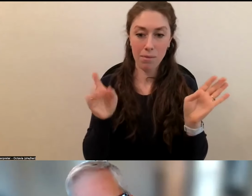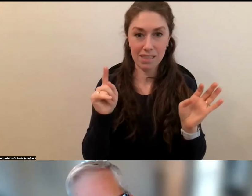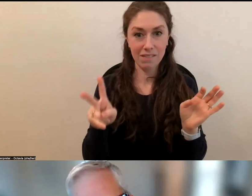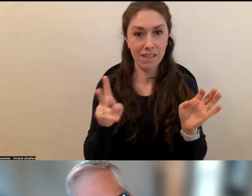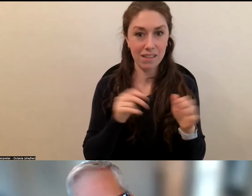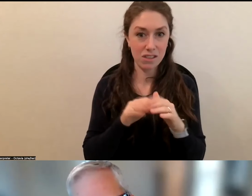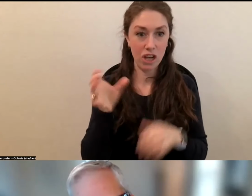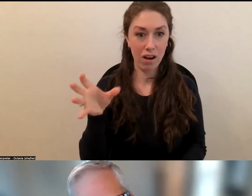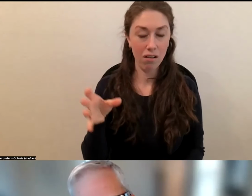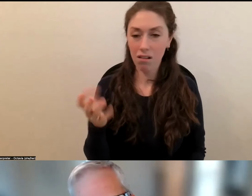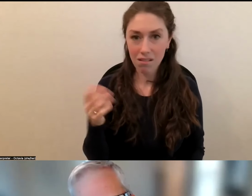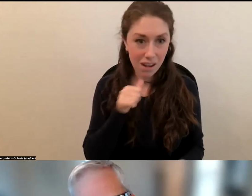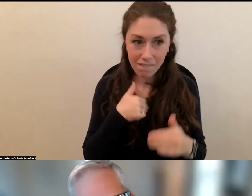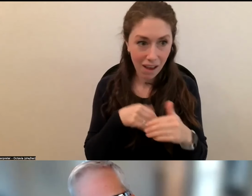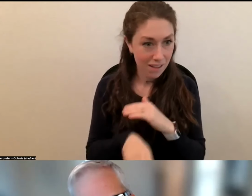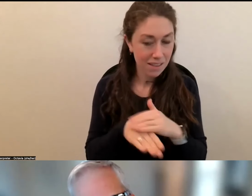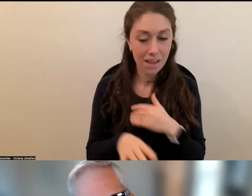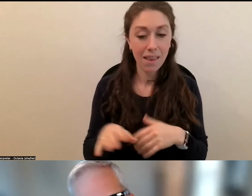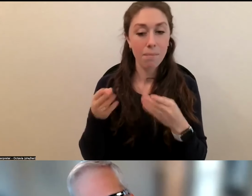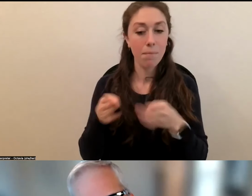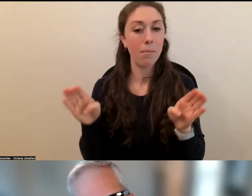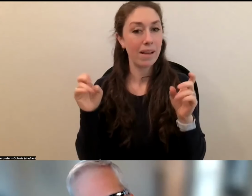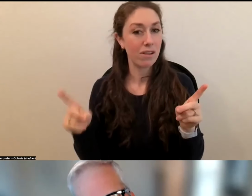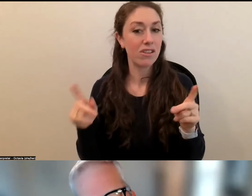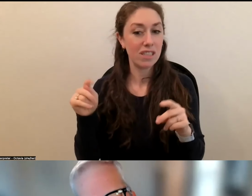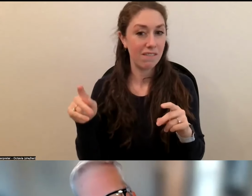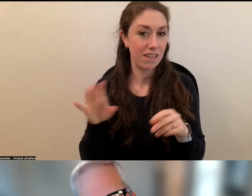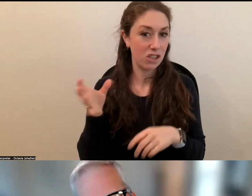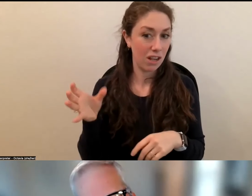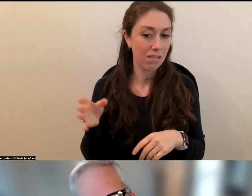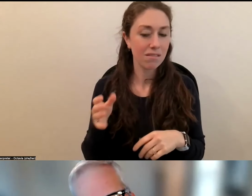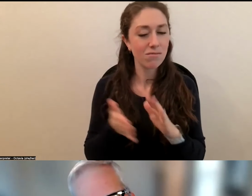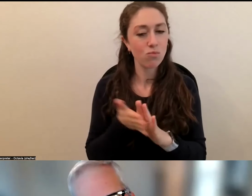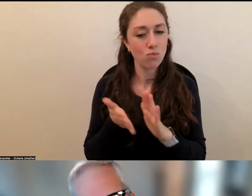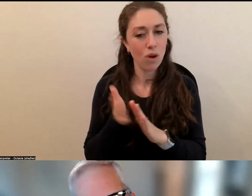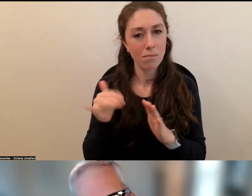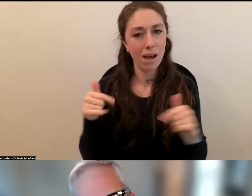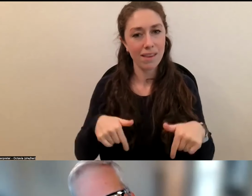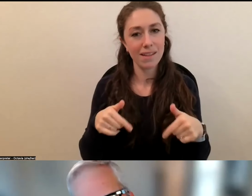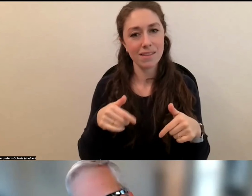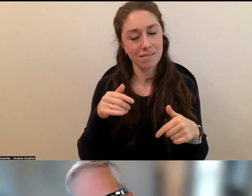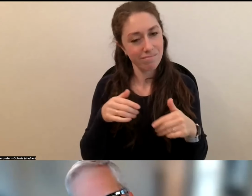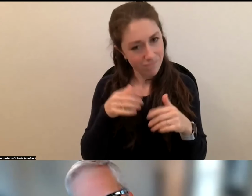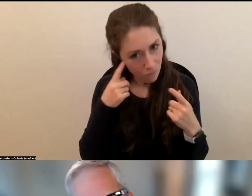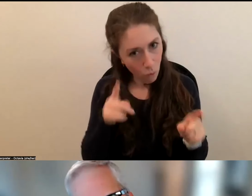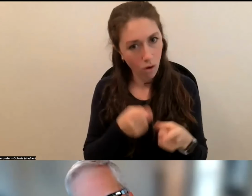have access to the educational TV channel that's run by this Access Humboldt organizations, the local community media center.